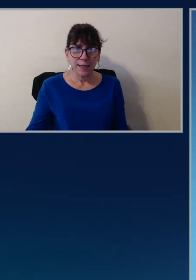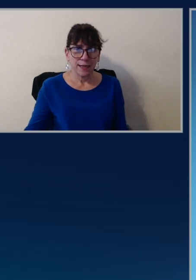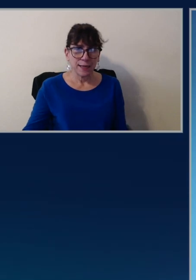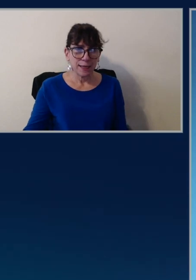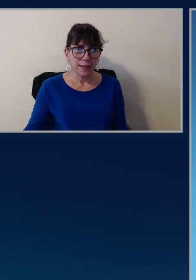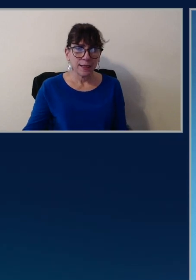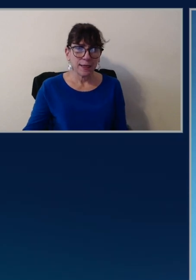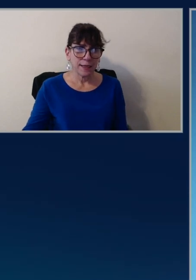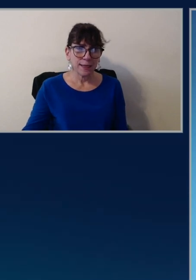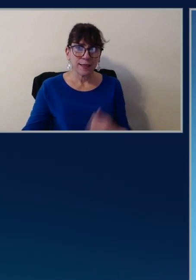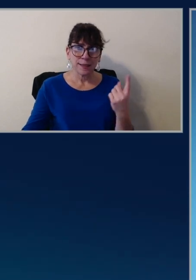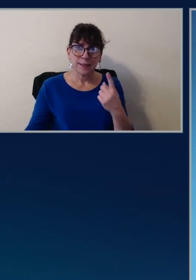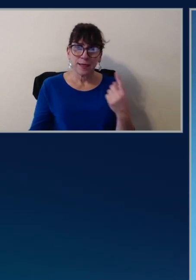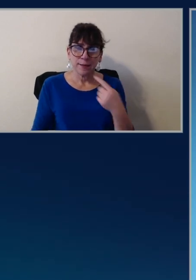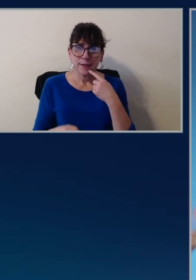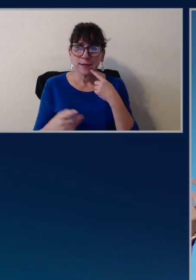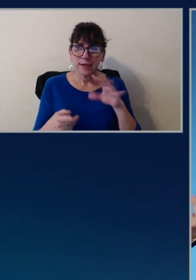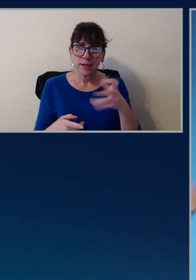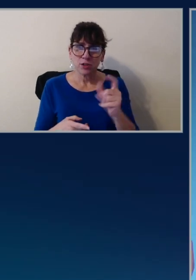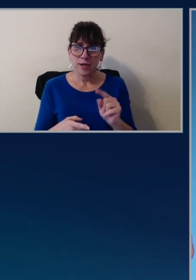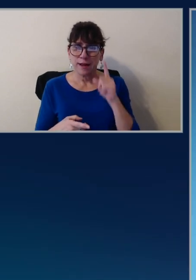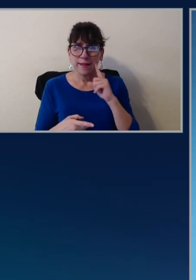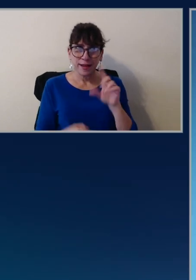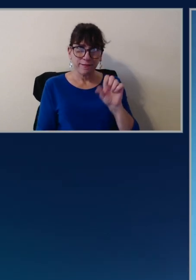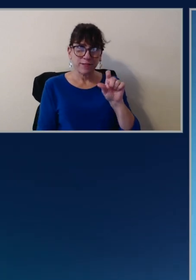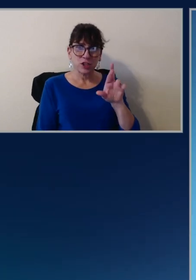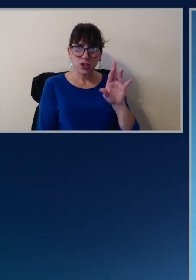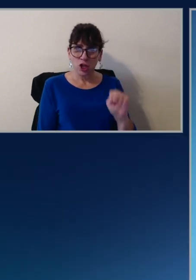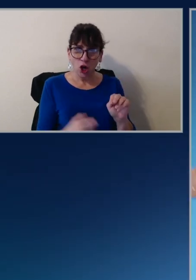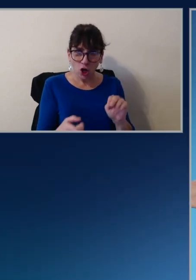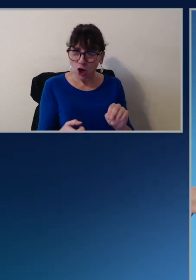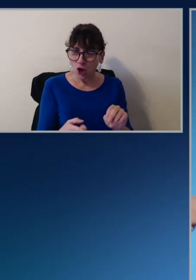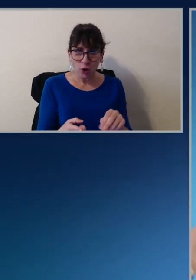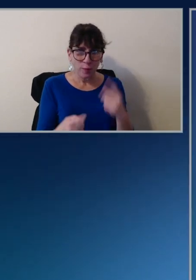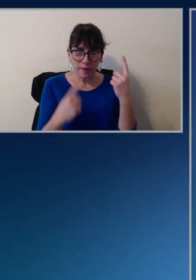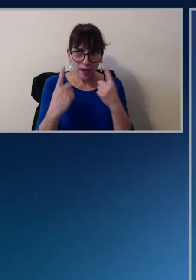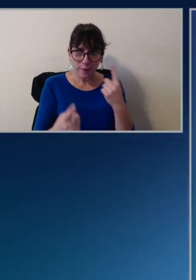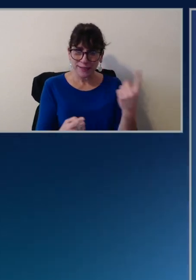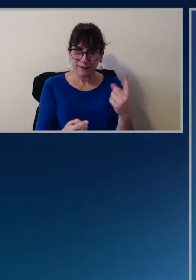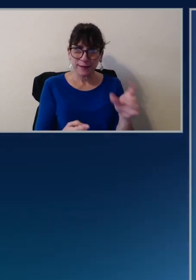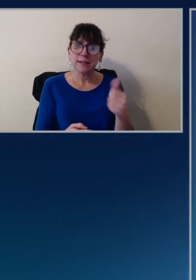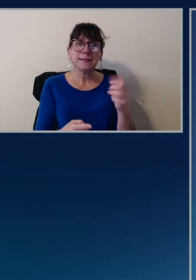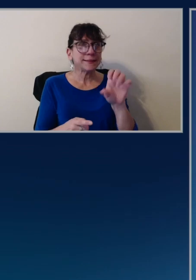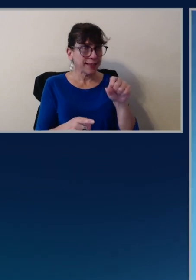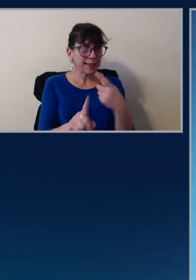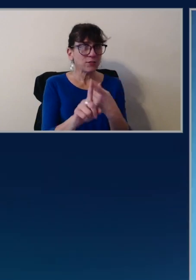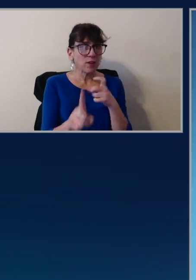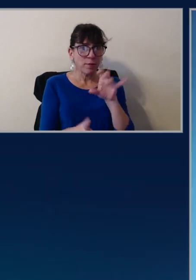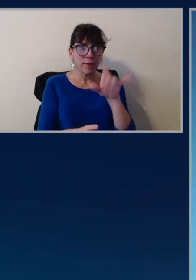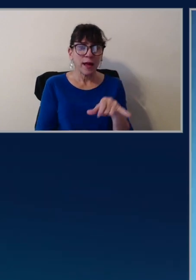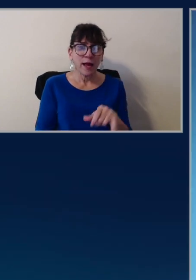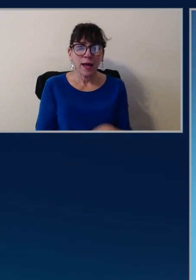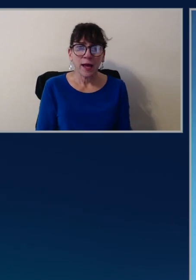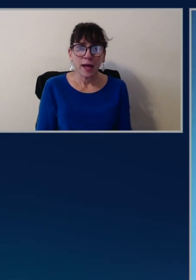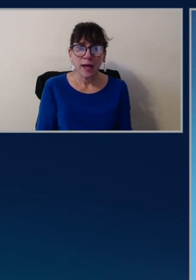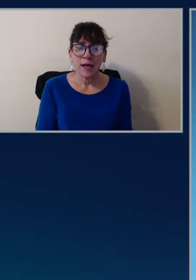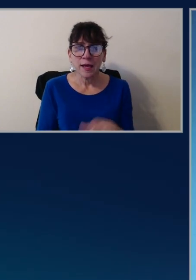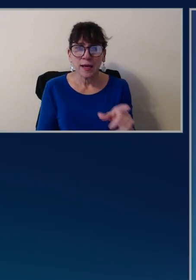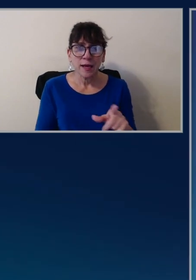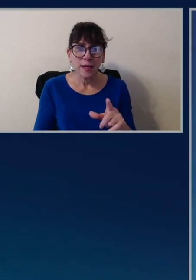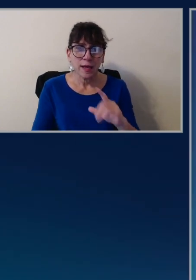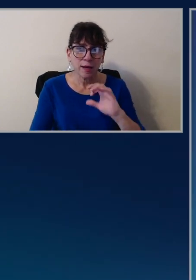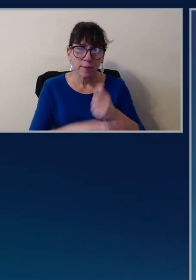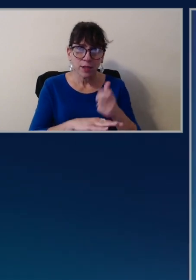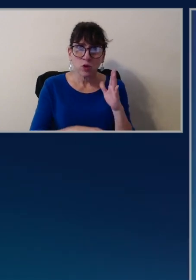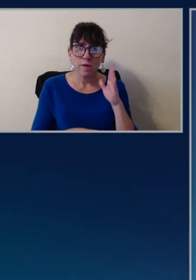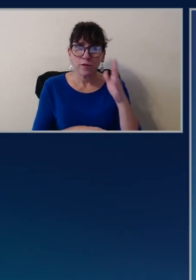hearing Slurm, they think of Futurama. Exactly. That was my thing of Futurama as well. Okay. That's actually where it came from. Oh, really? They literally based it on Futurama, the